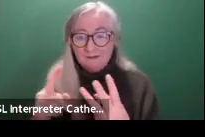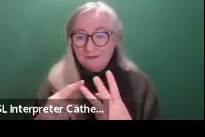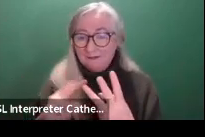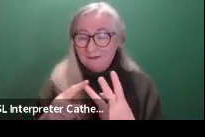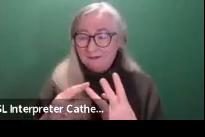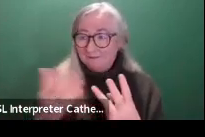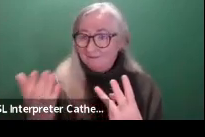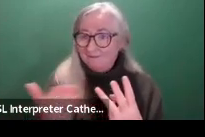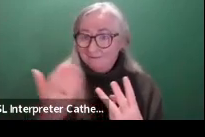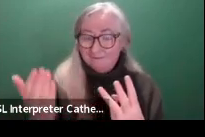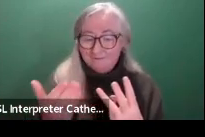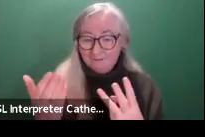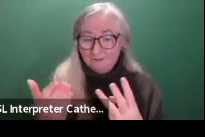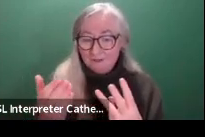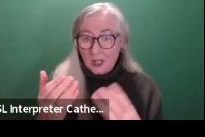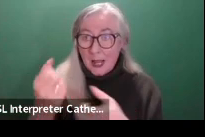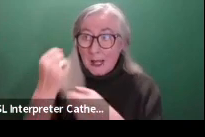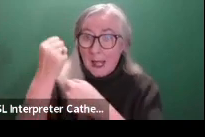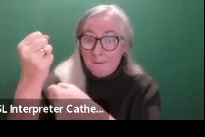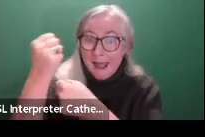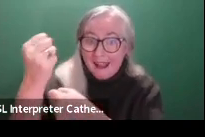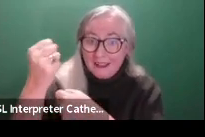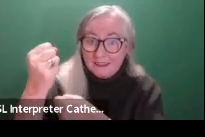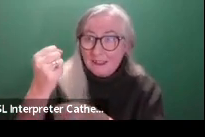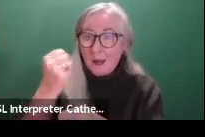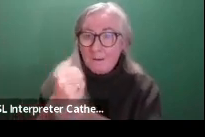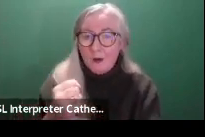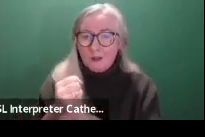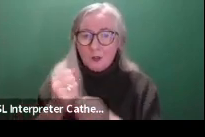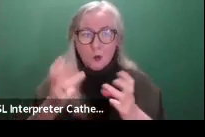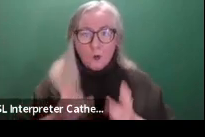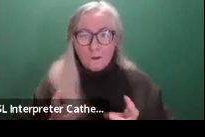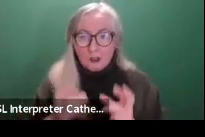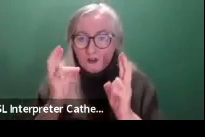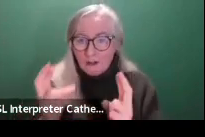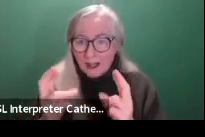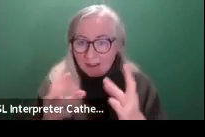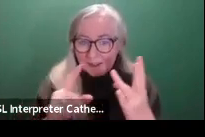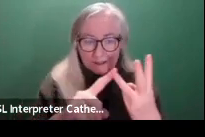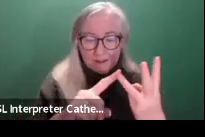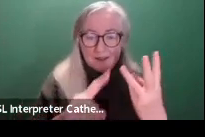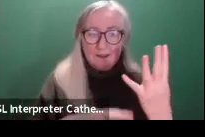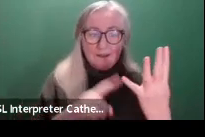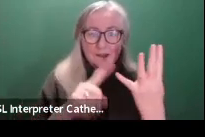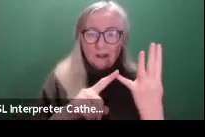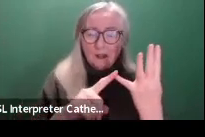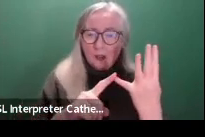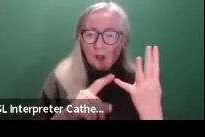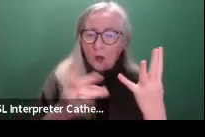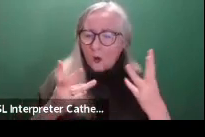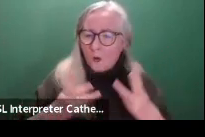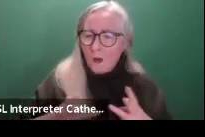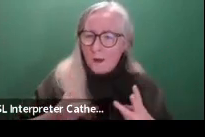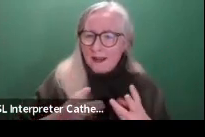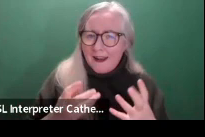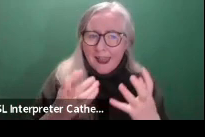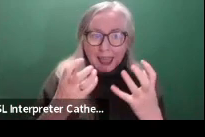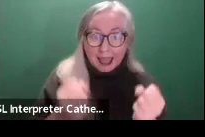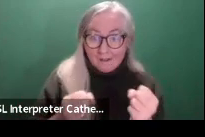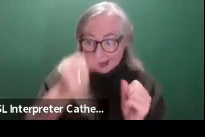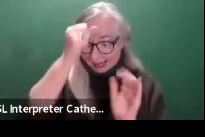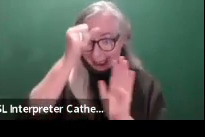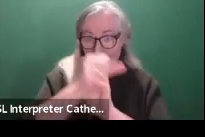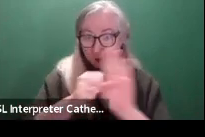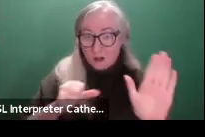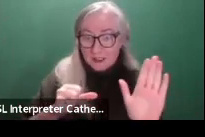who campaign on women's rights. They heard from women who had experiences